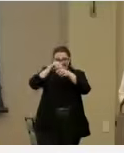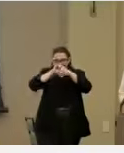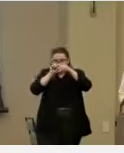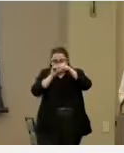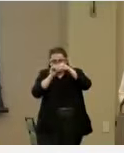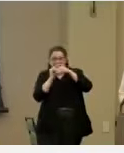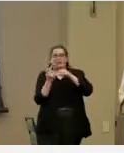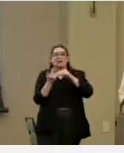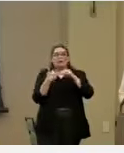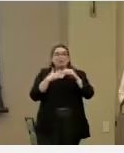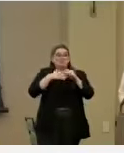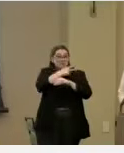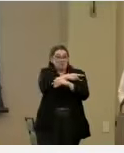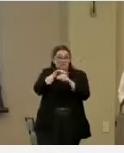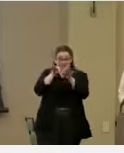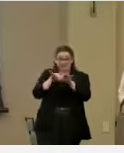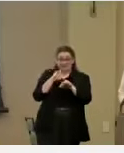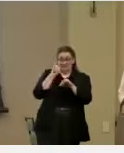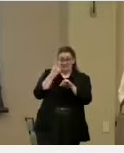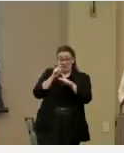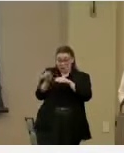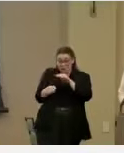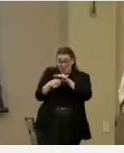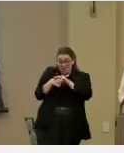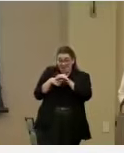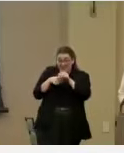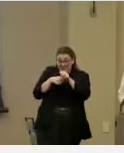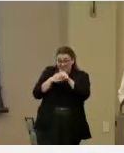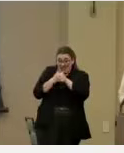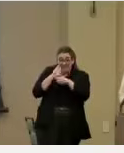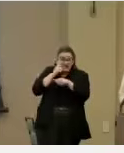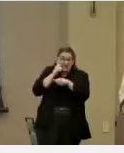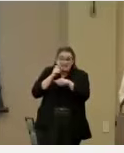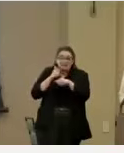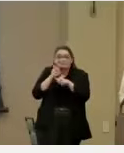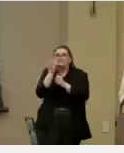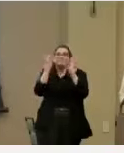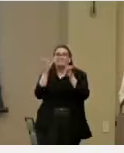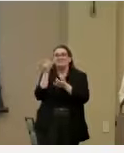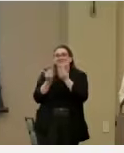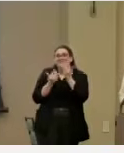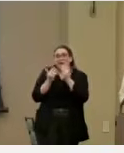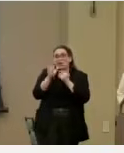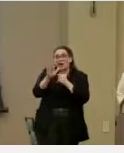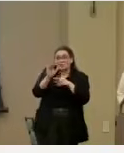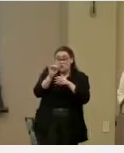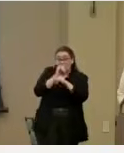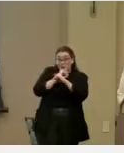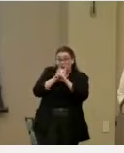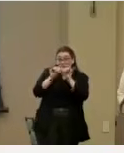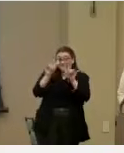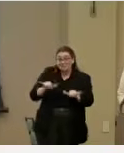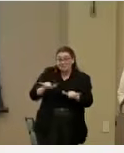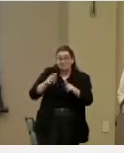explain it to my patients. There's a fire under the skin, and your immune system is starting it. Your